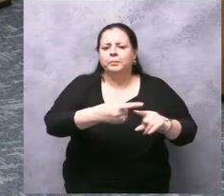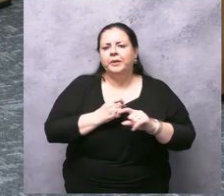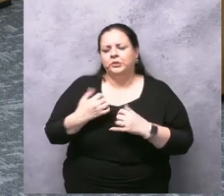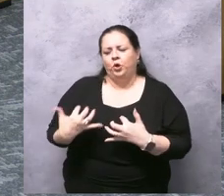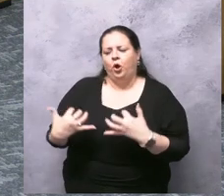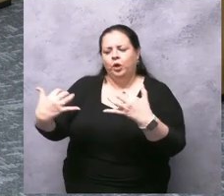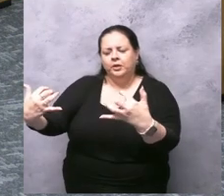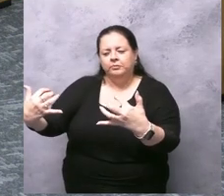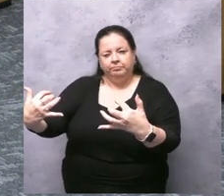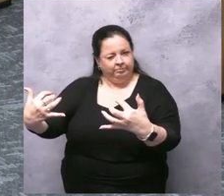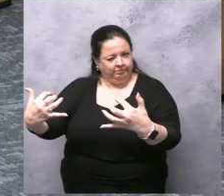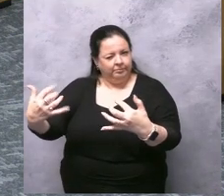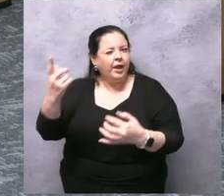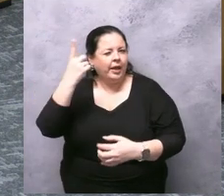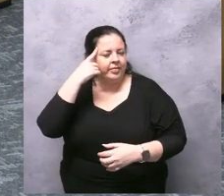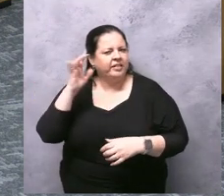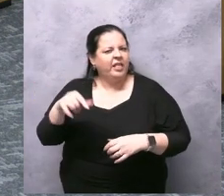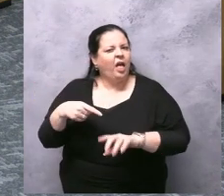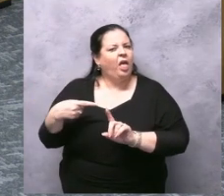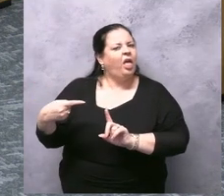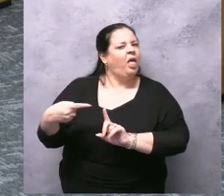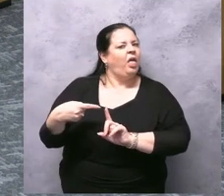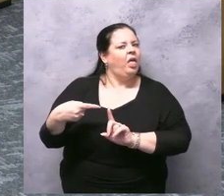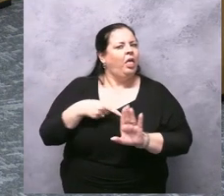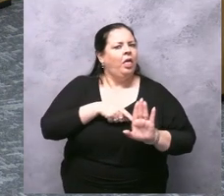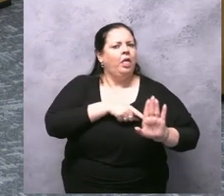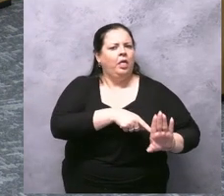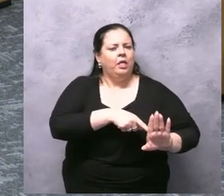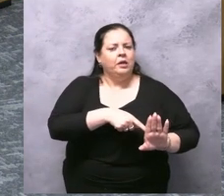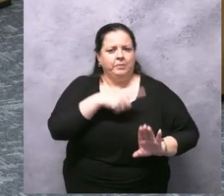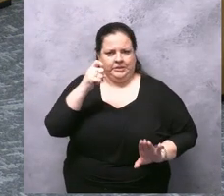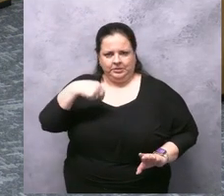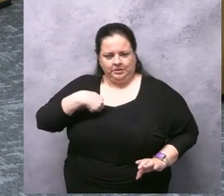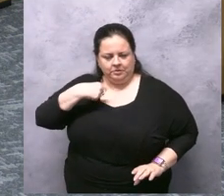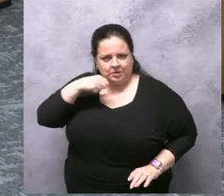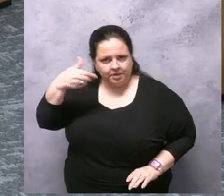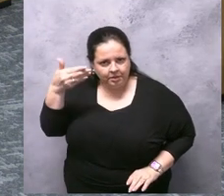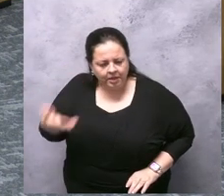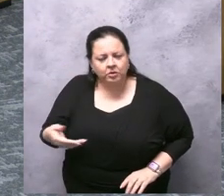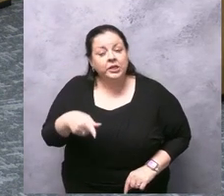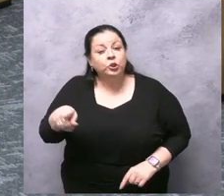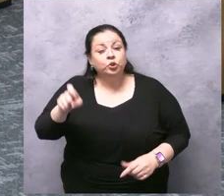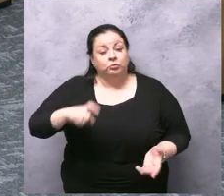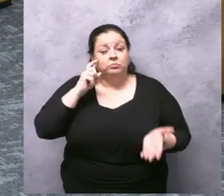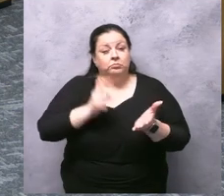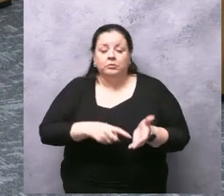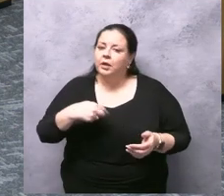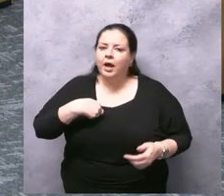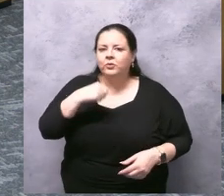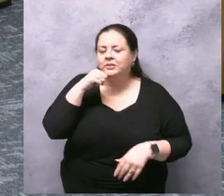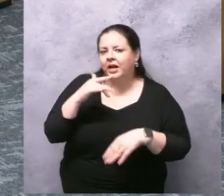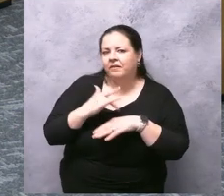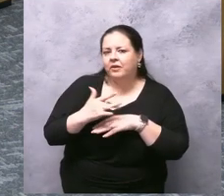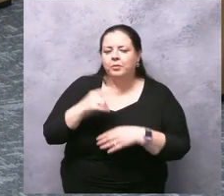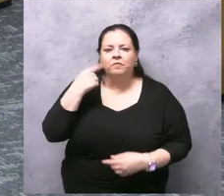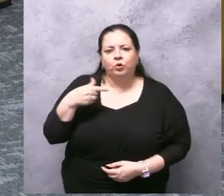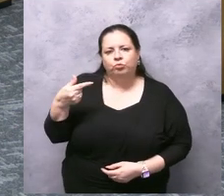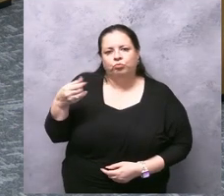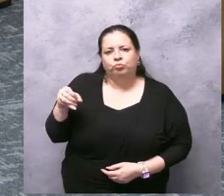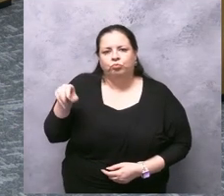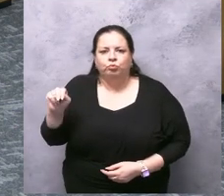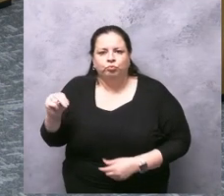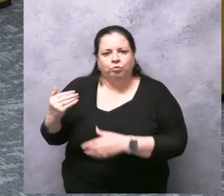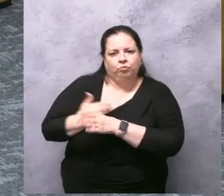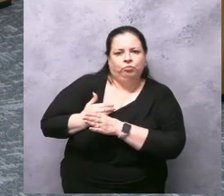audience. I believe that was in direct reference to me not being in attendance. He should have noted I wasn't available for the goon to harass. I